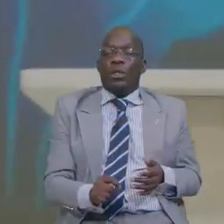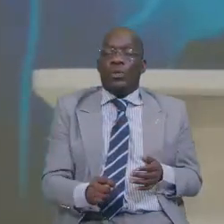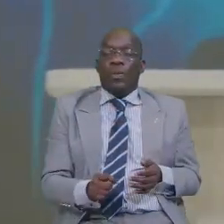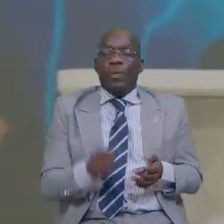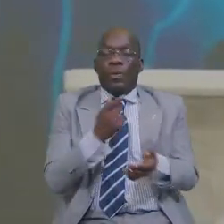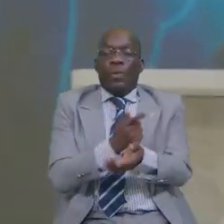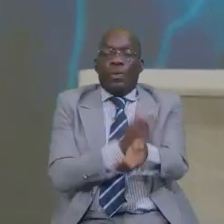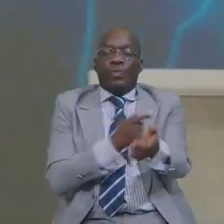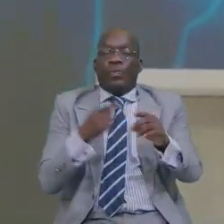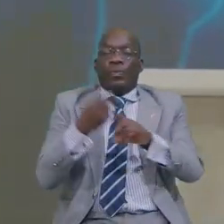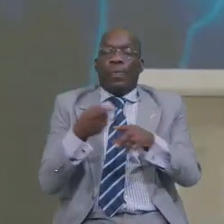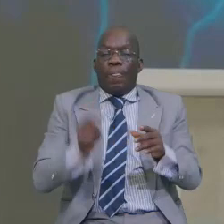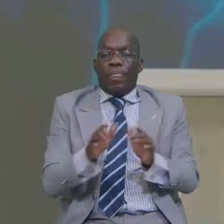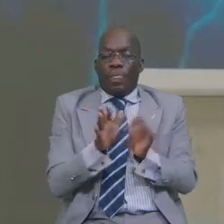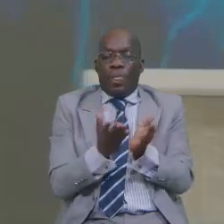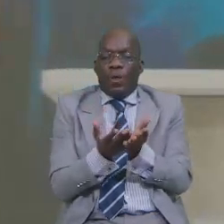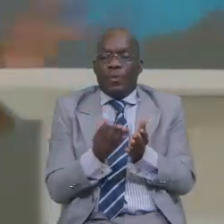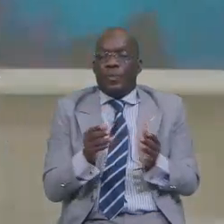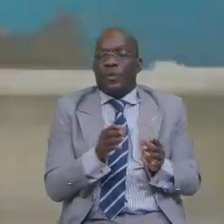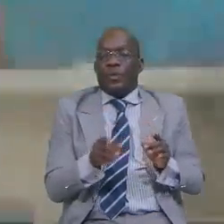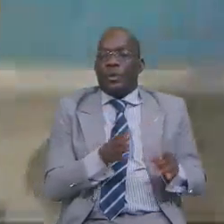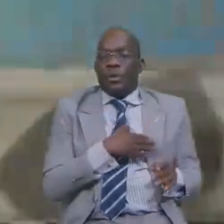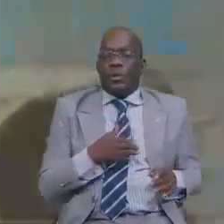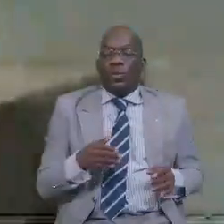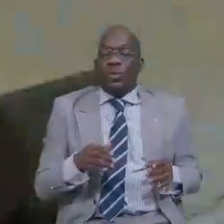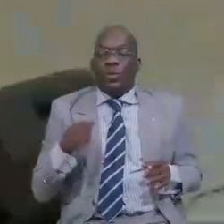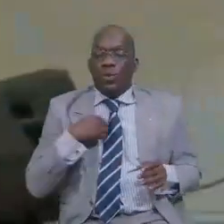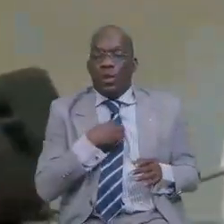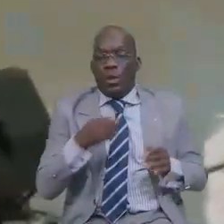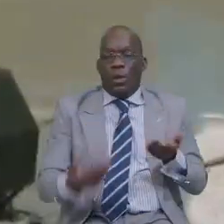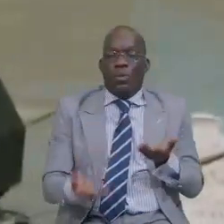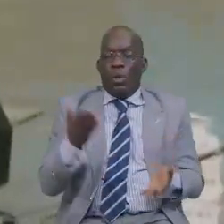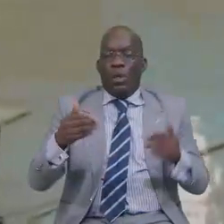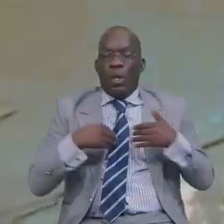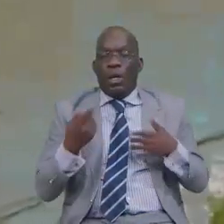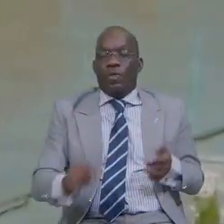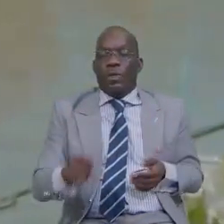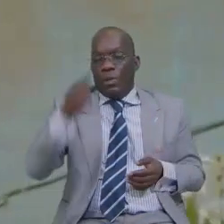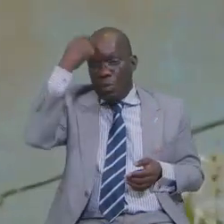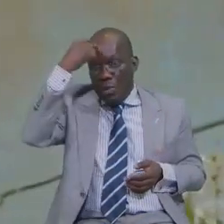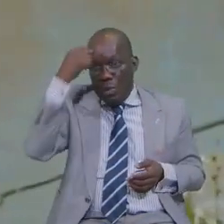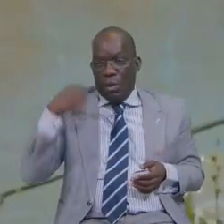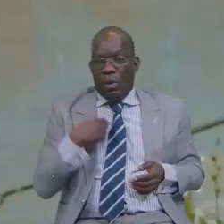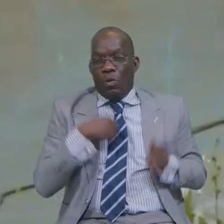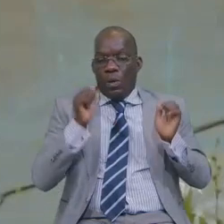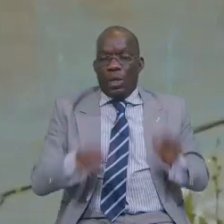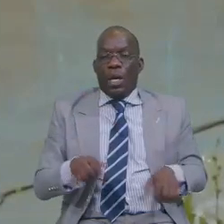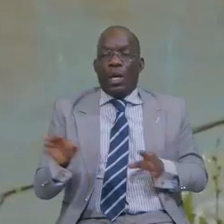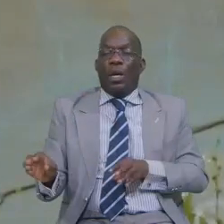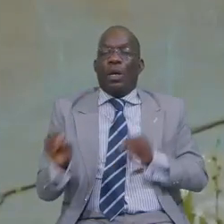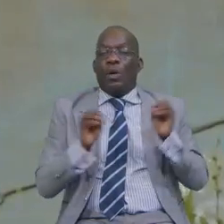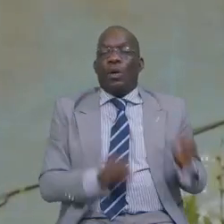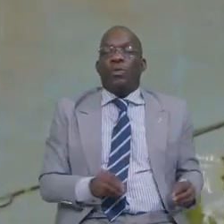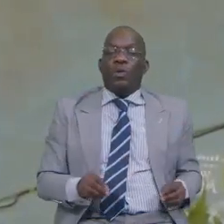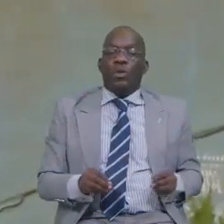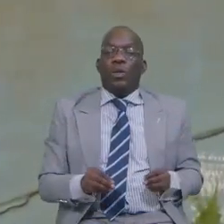we limit ourselves to that. We may have, you know, the mind, and we can put the grammar together, the tenses